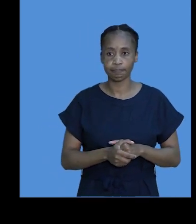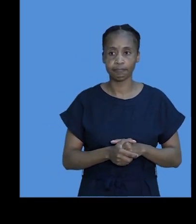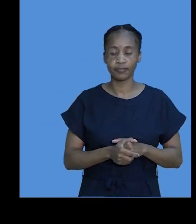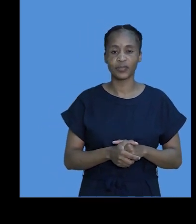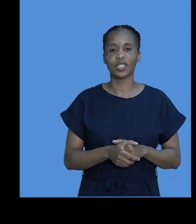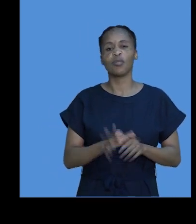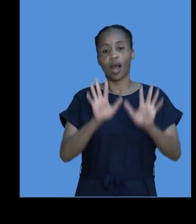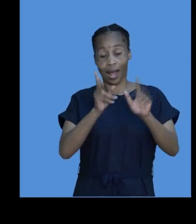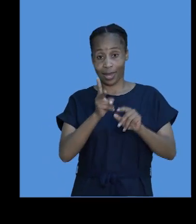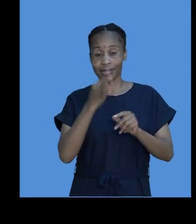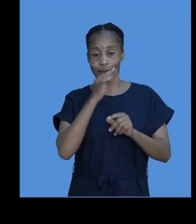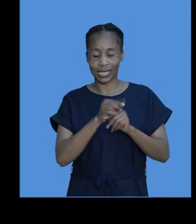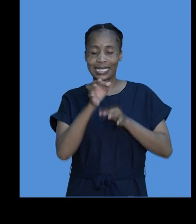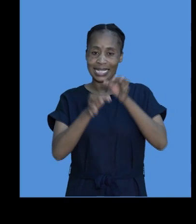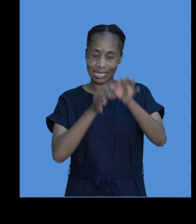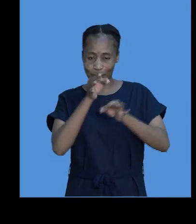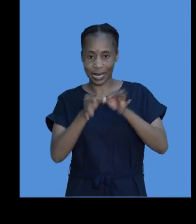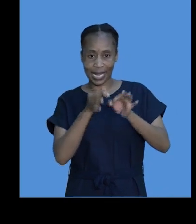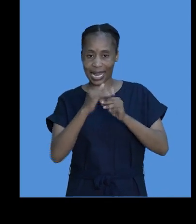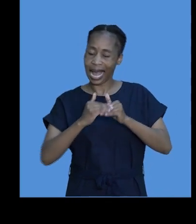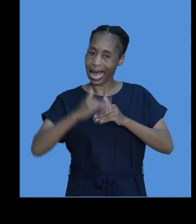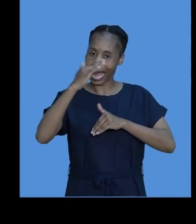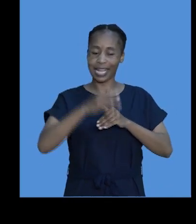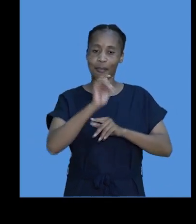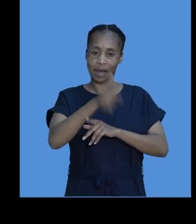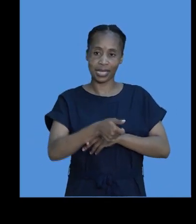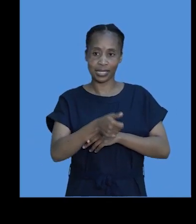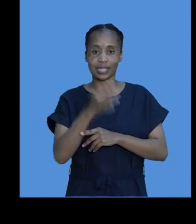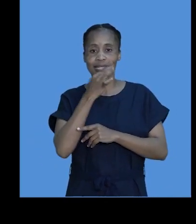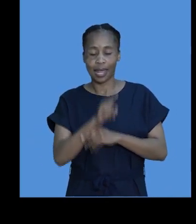LAC there. Right, so normally, again, we're still explaining the higher